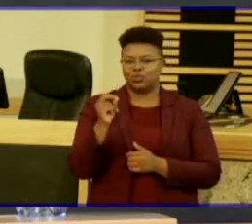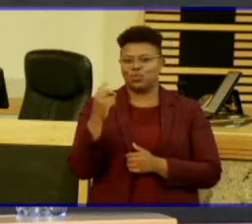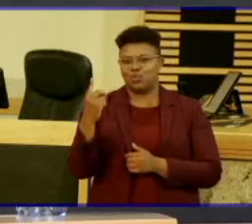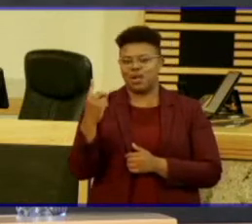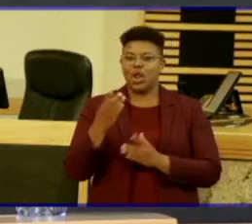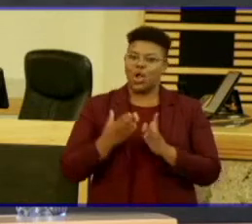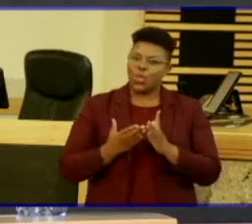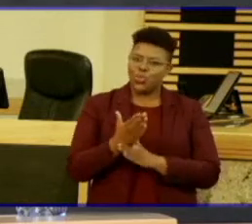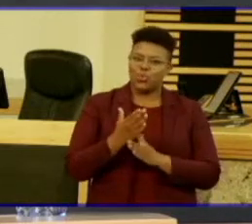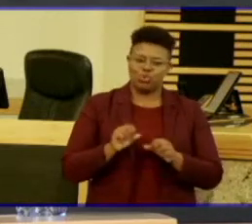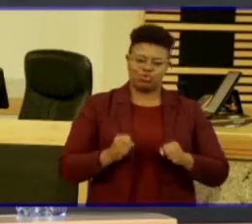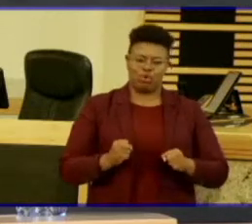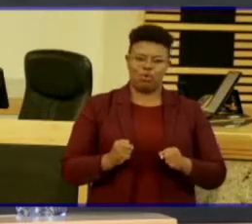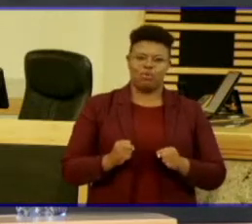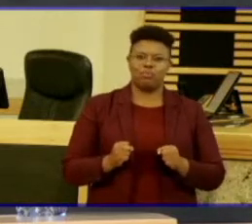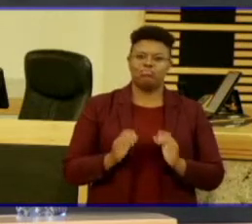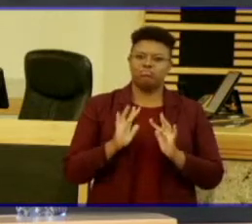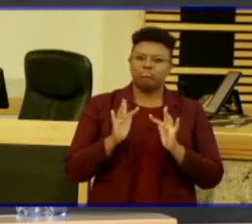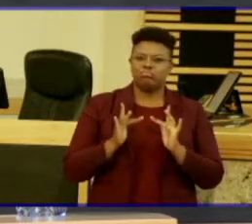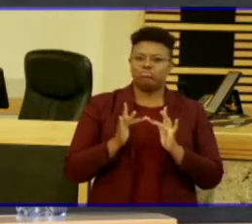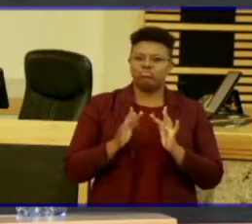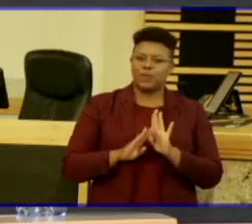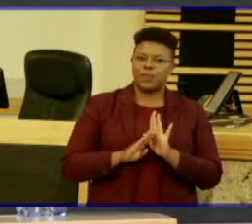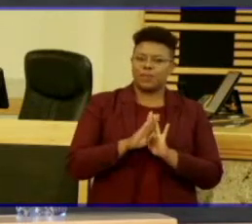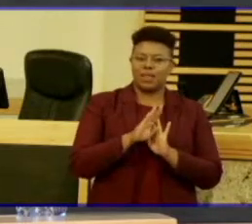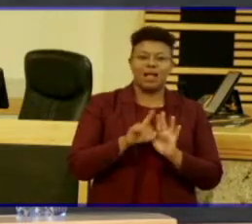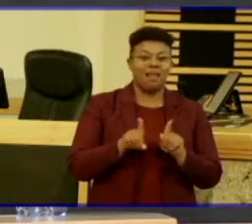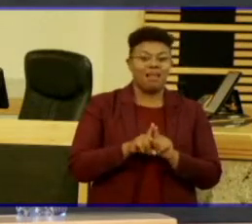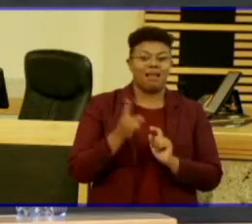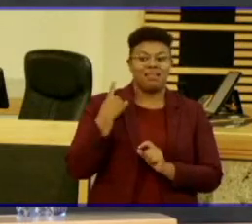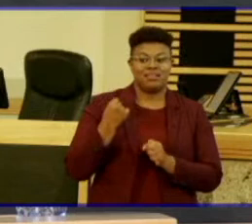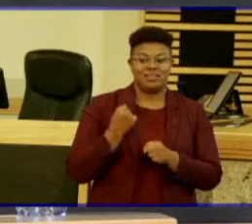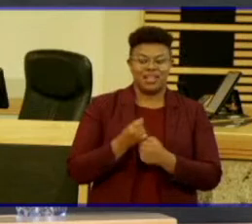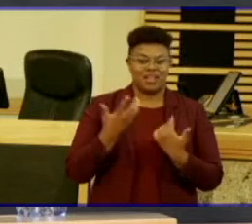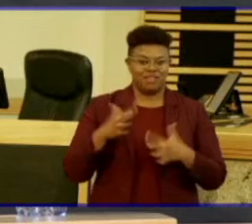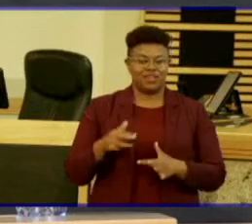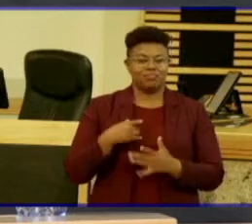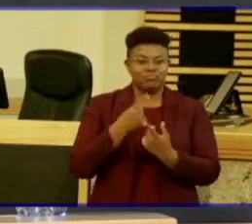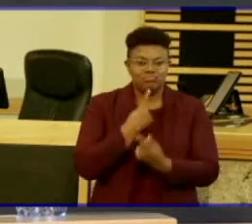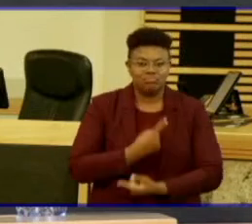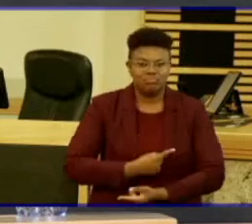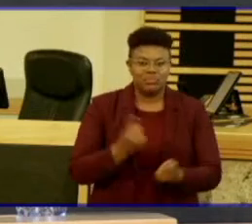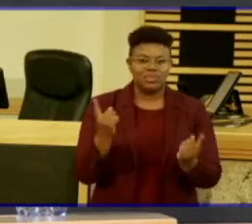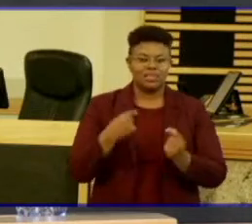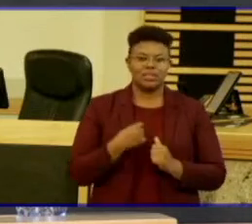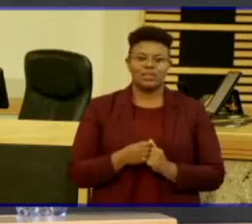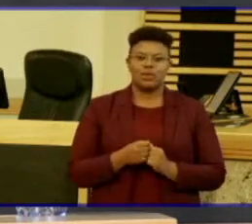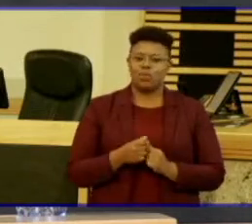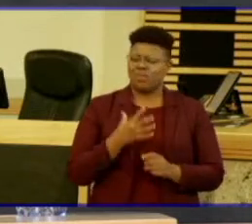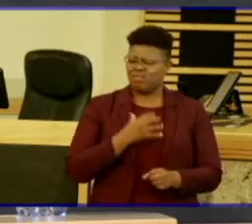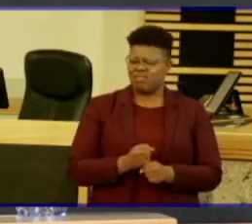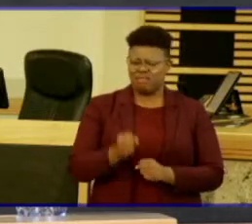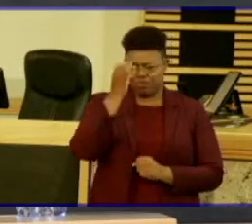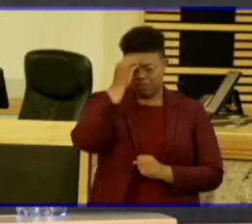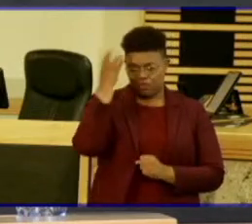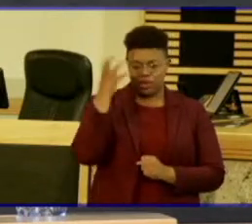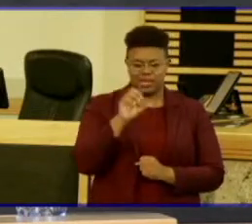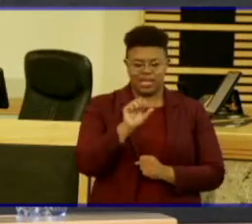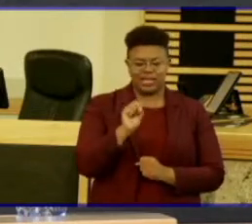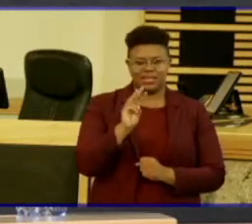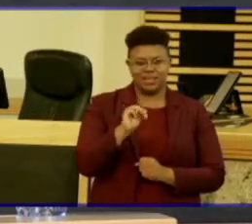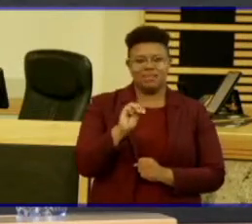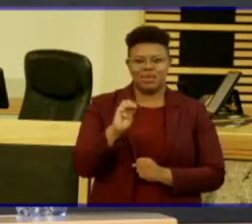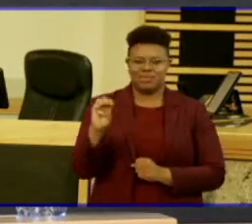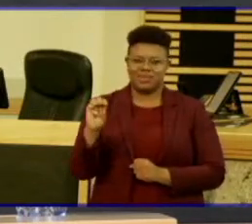project. As we also committed in our previous State of the Province address, we have not left out SMMEs in the implementation of the